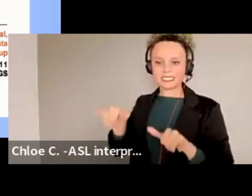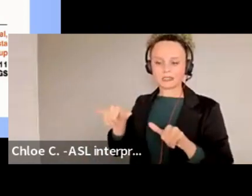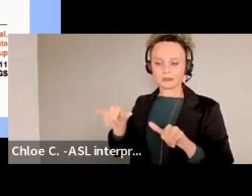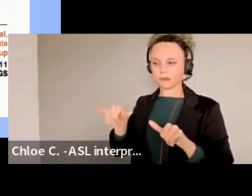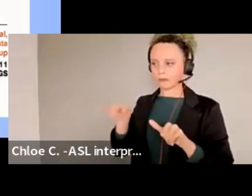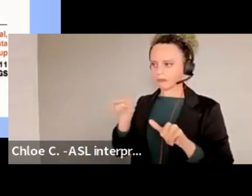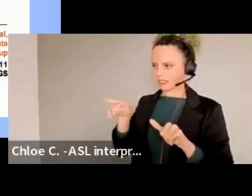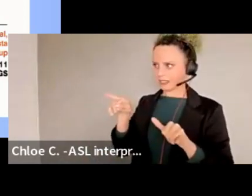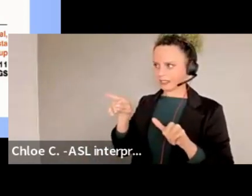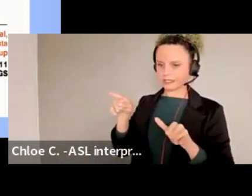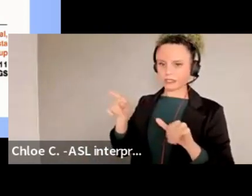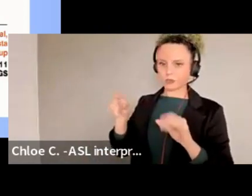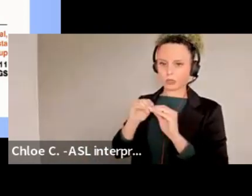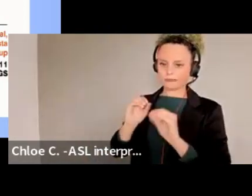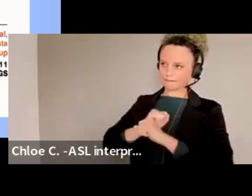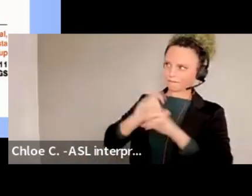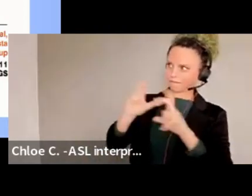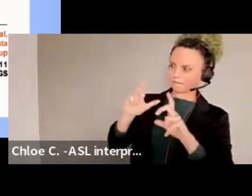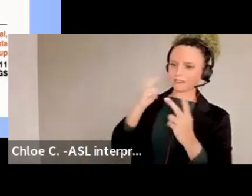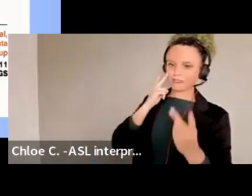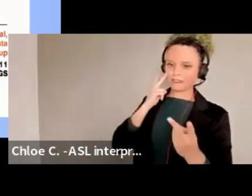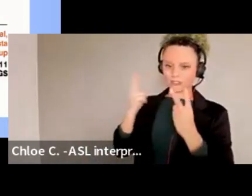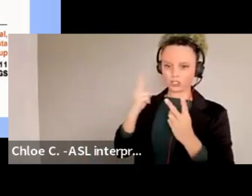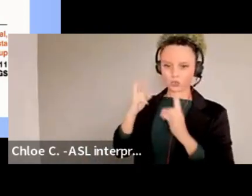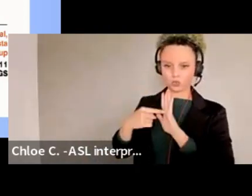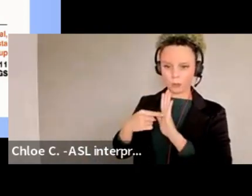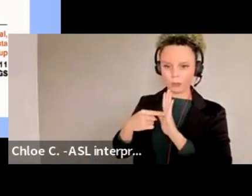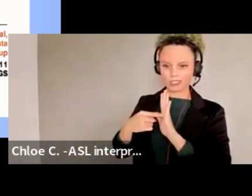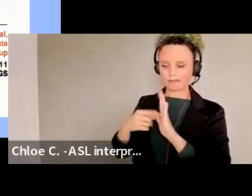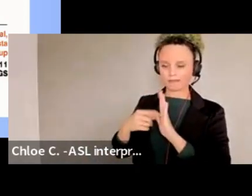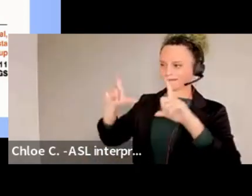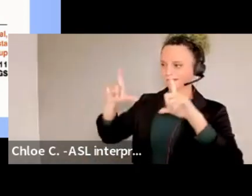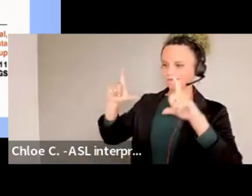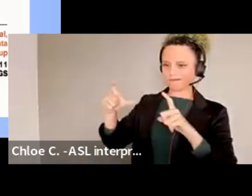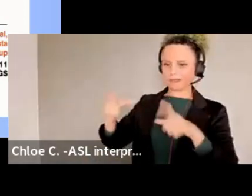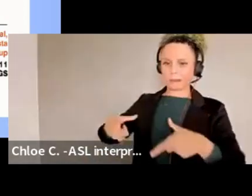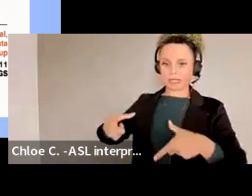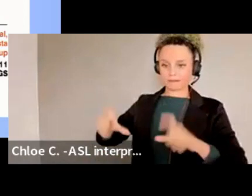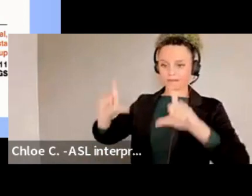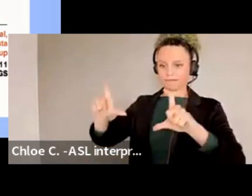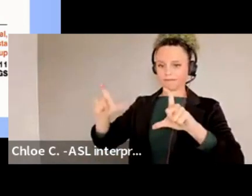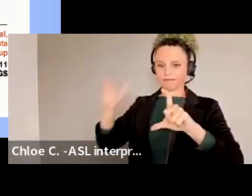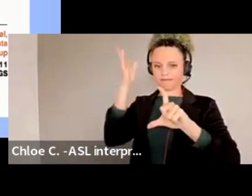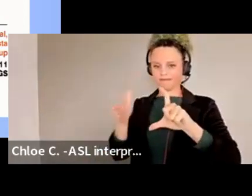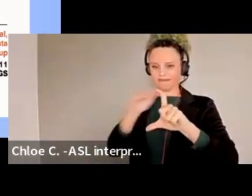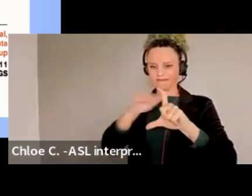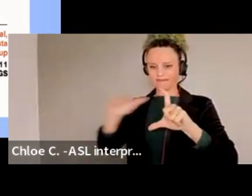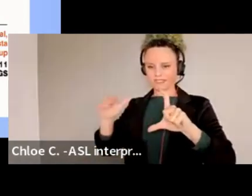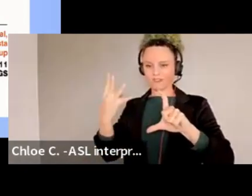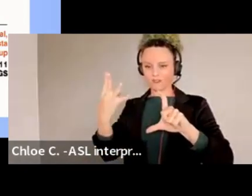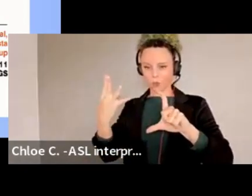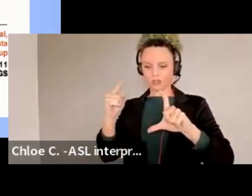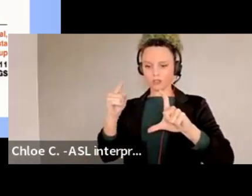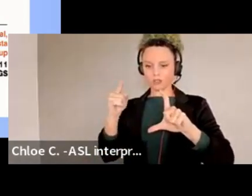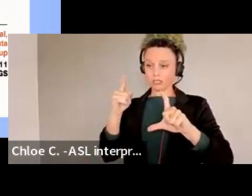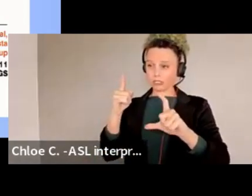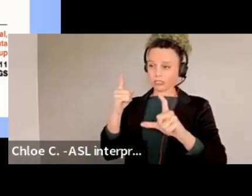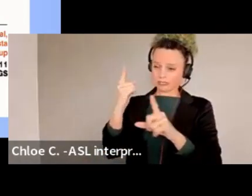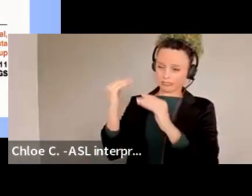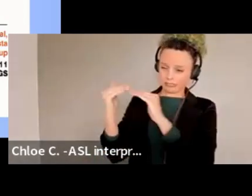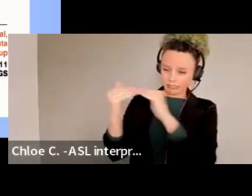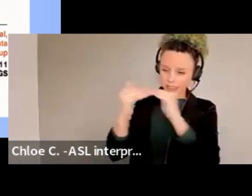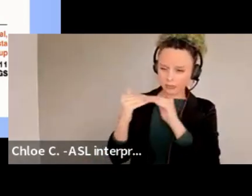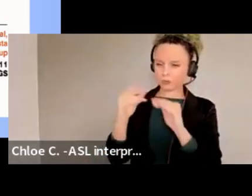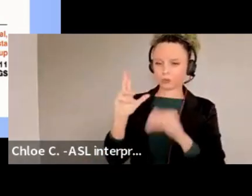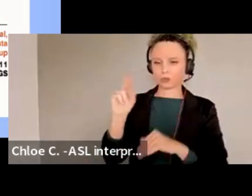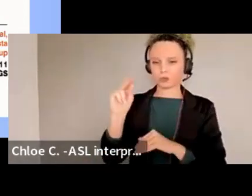it switched to the MyPlate system. And so MyPlate is a visual representation of a plate, a circular plate, and